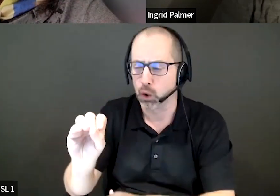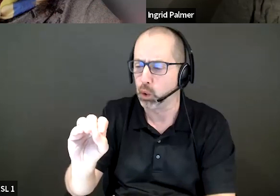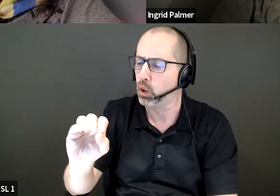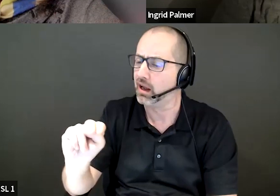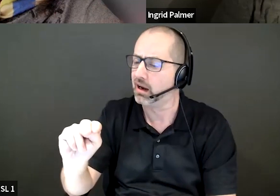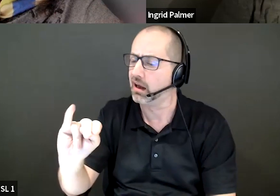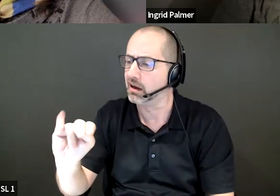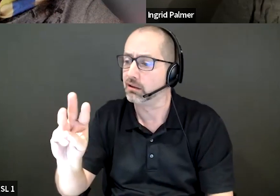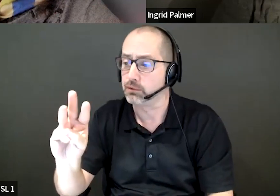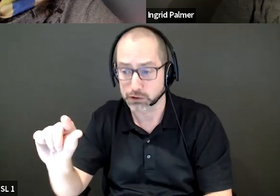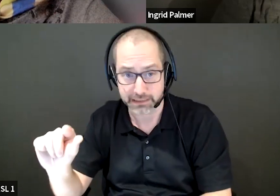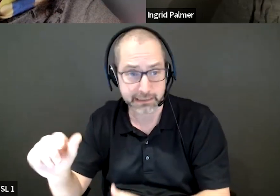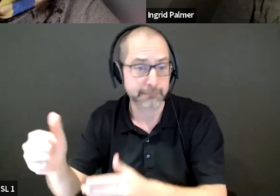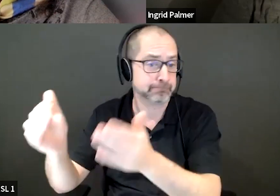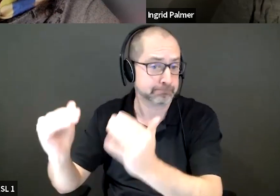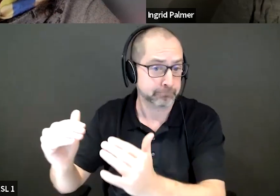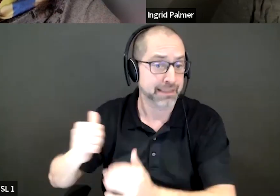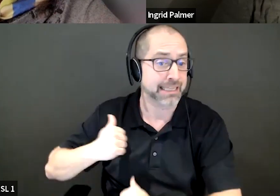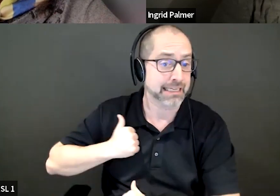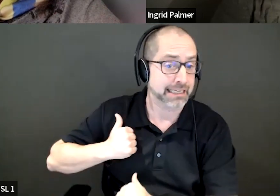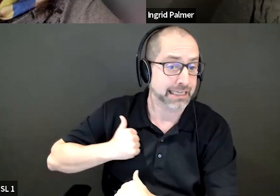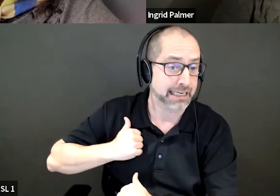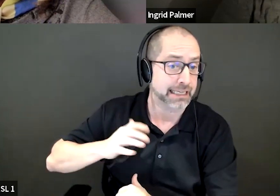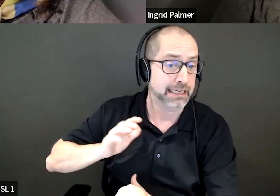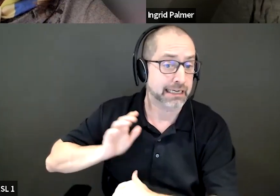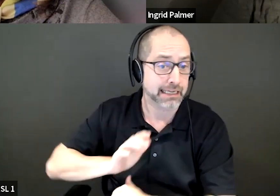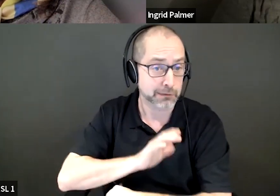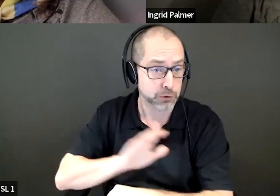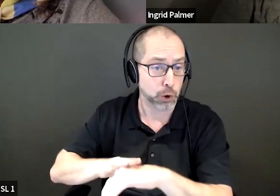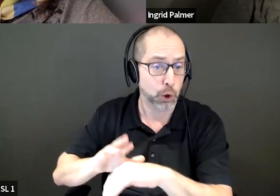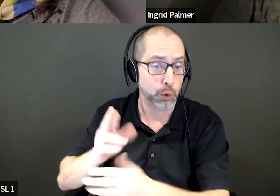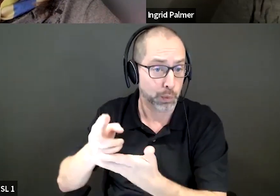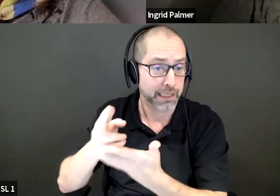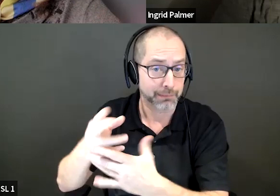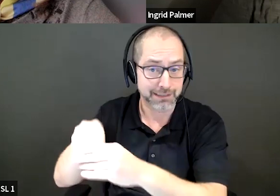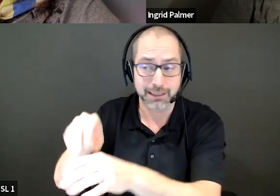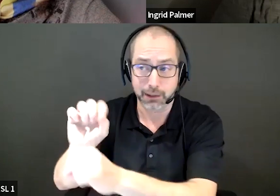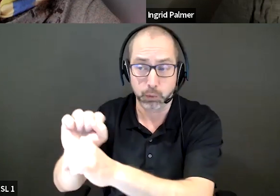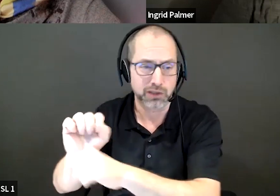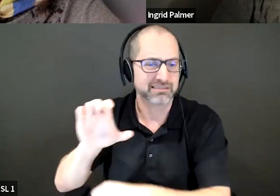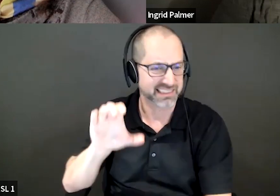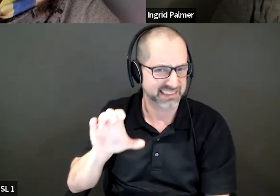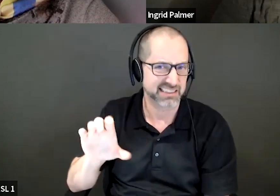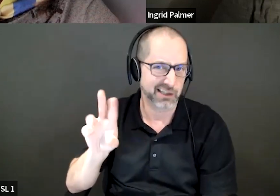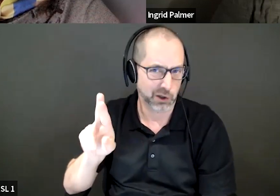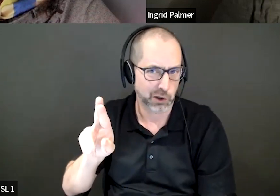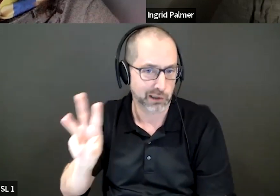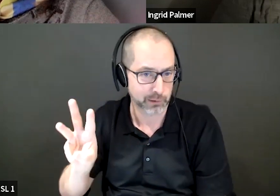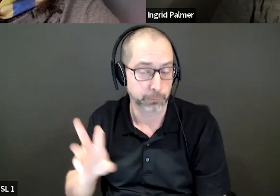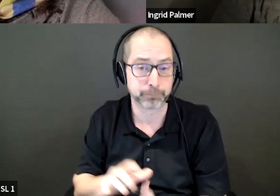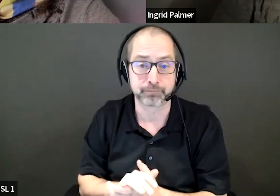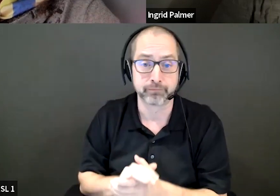ONIWG, and the Canadian Council on Rehabilitation and Work, CCRW. This past work,